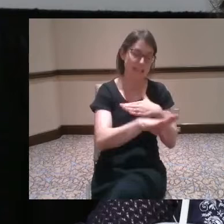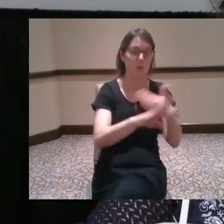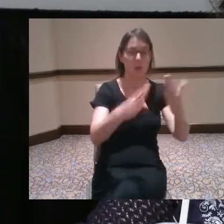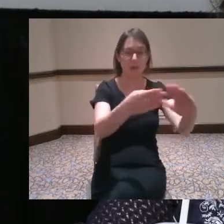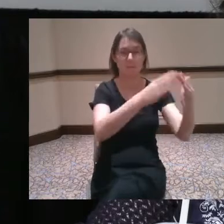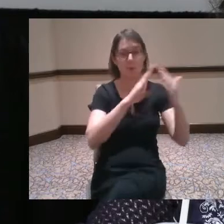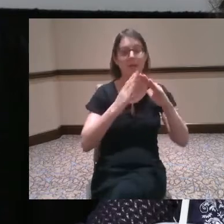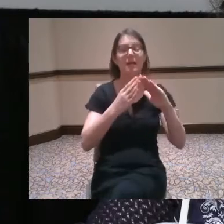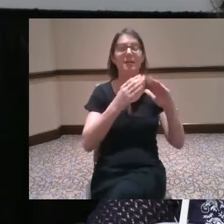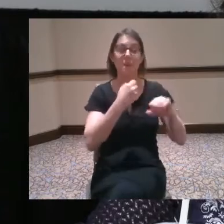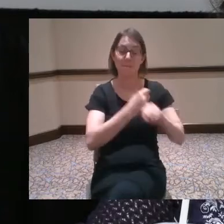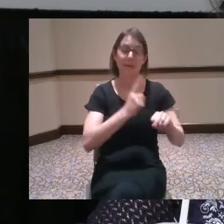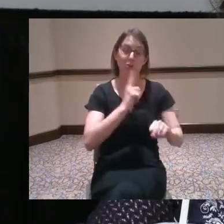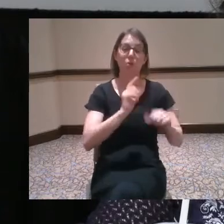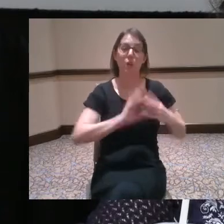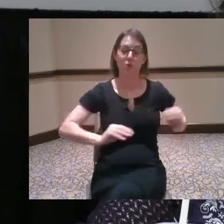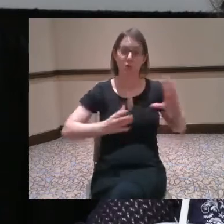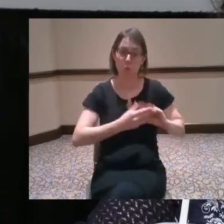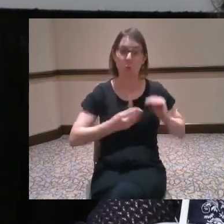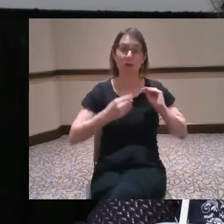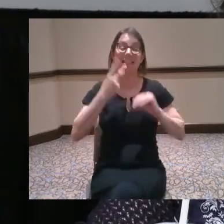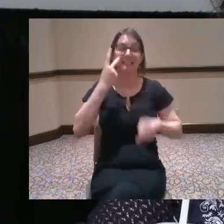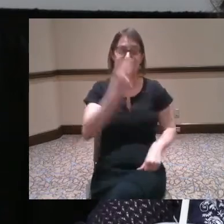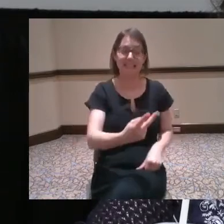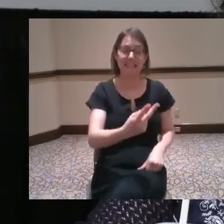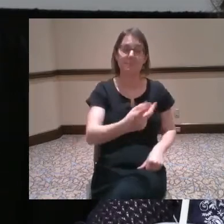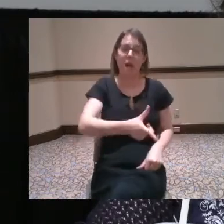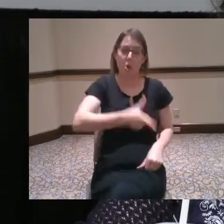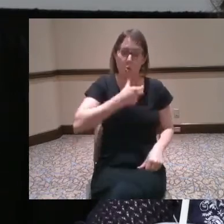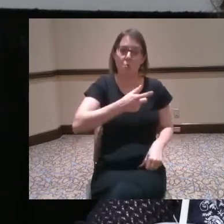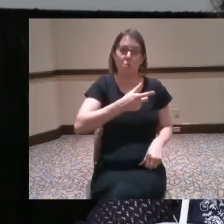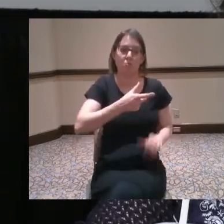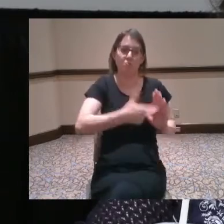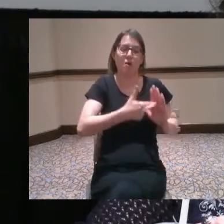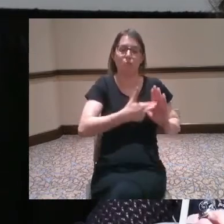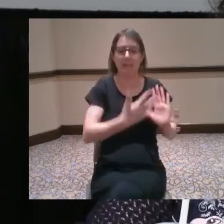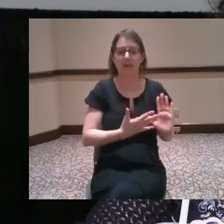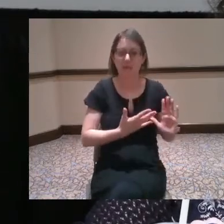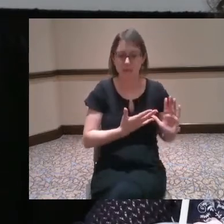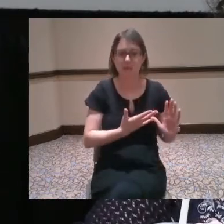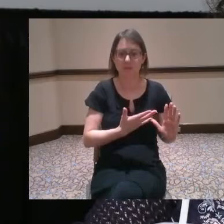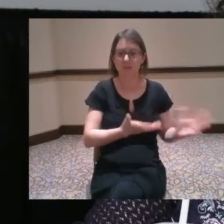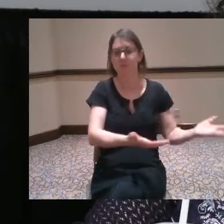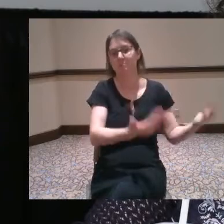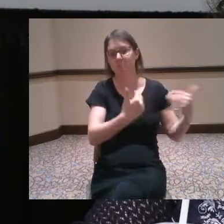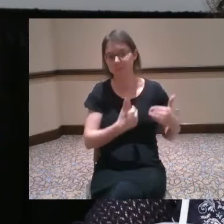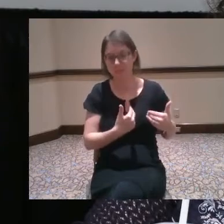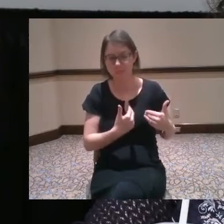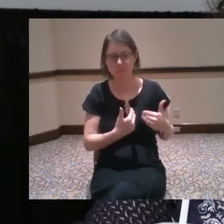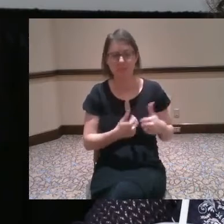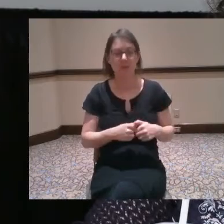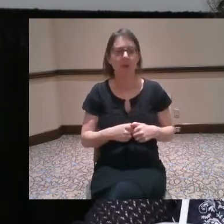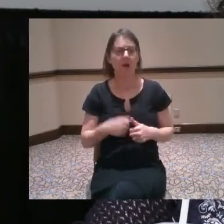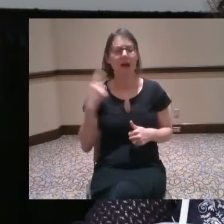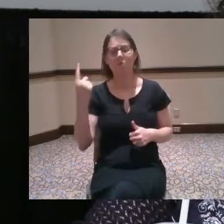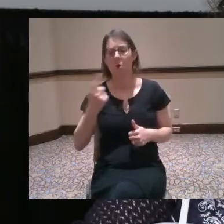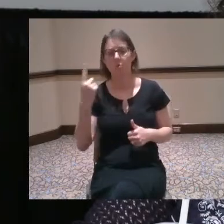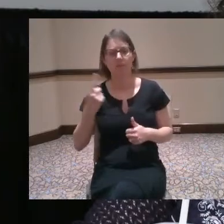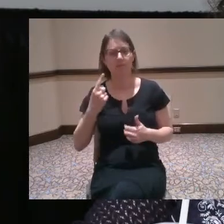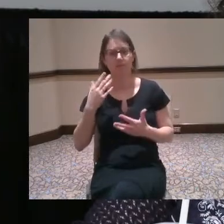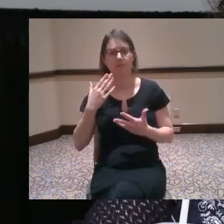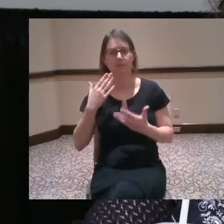sure that those stories are being seen by who they represent. So I've always been grateful to